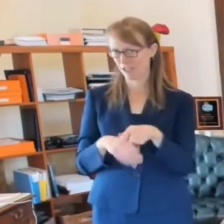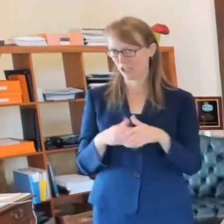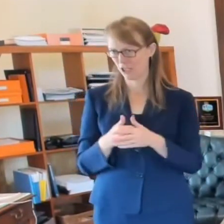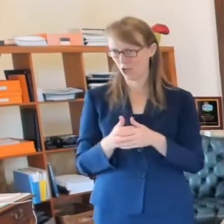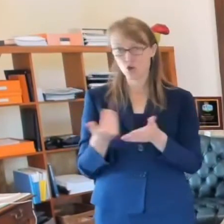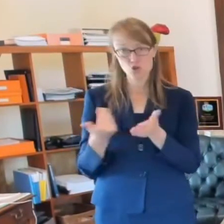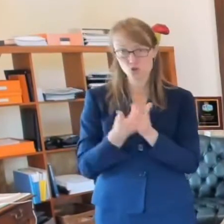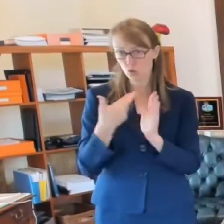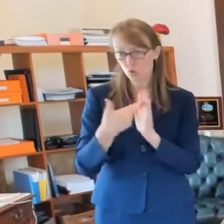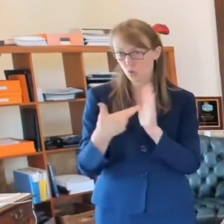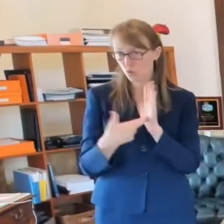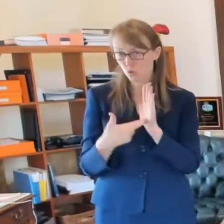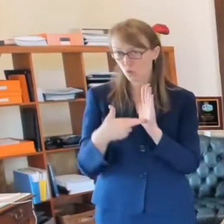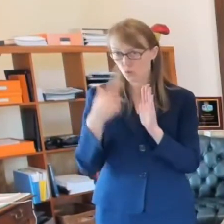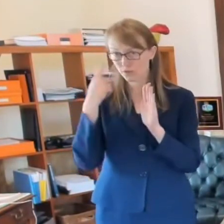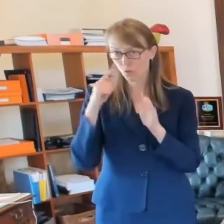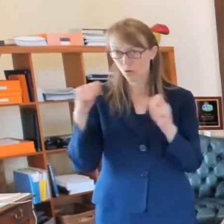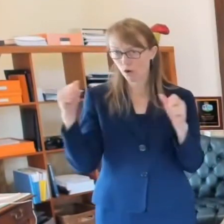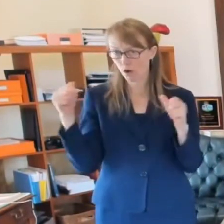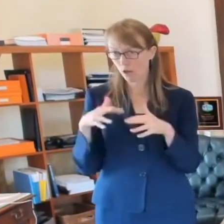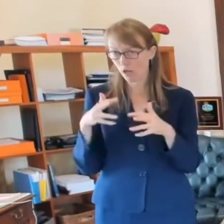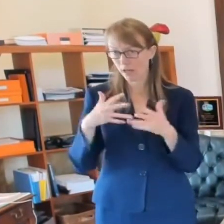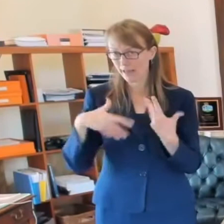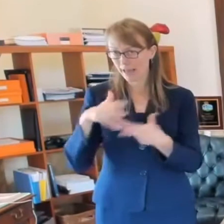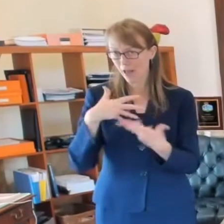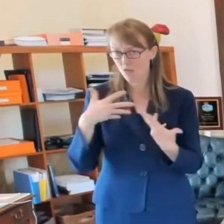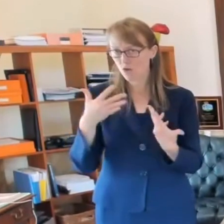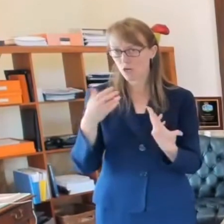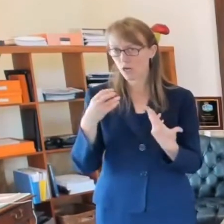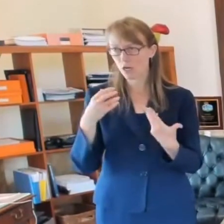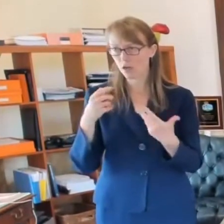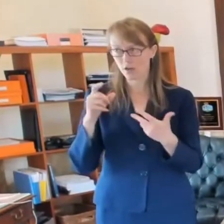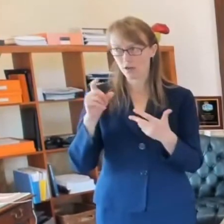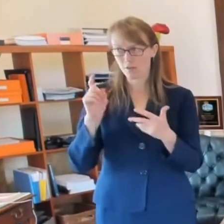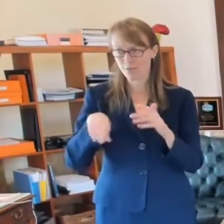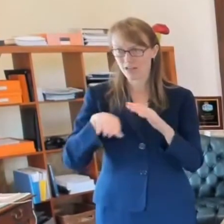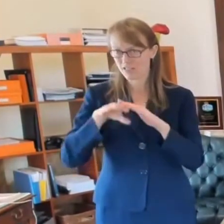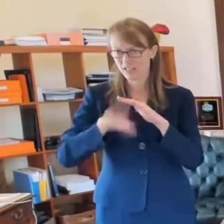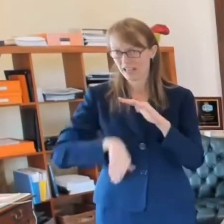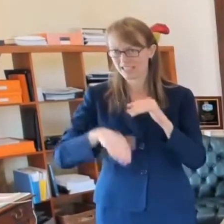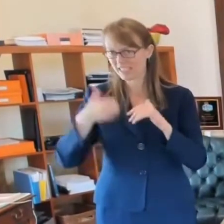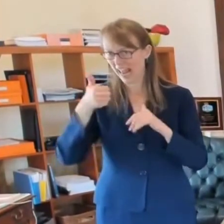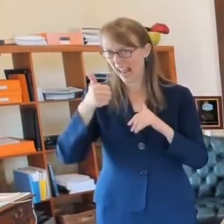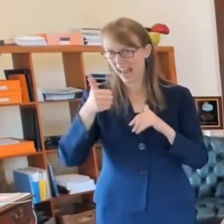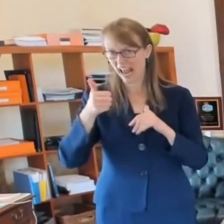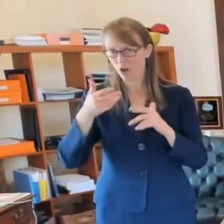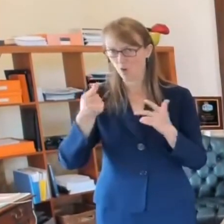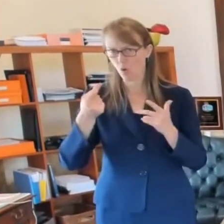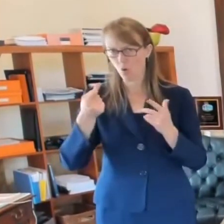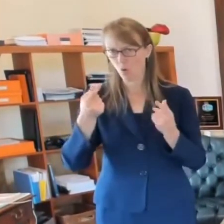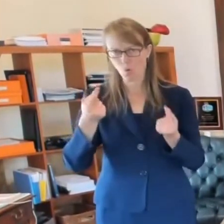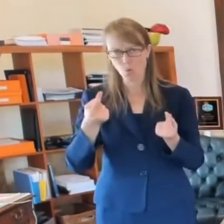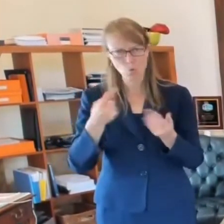being advised to stick to the under 10 rule? So that's a little confusing.